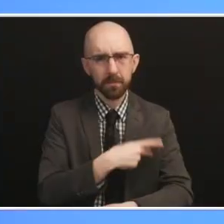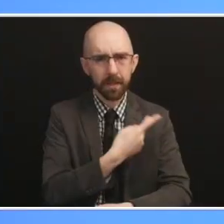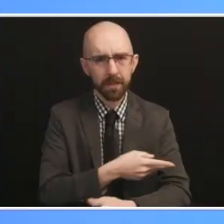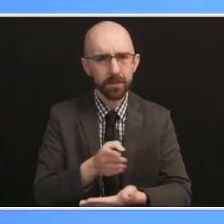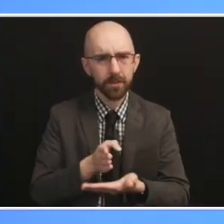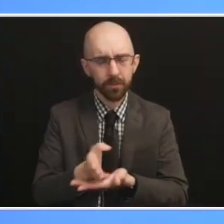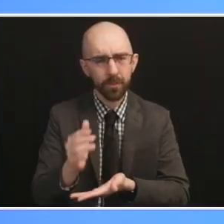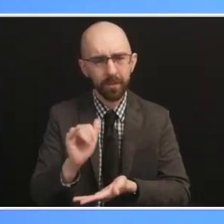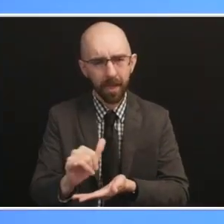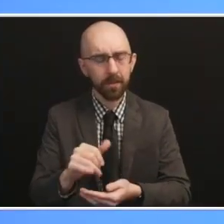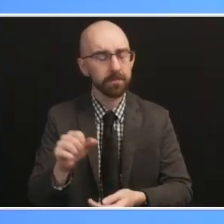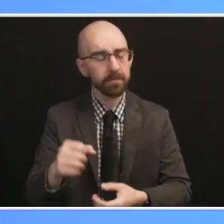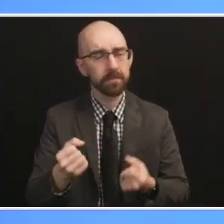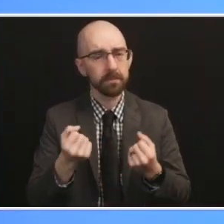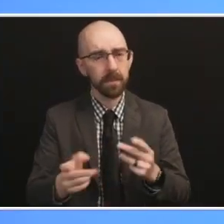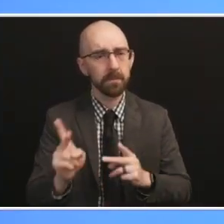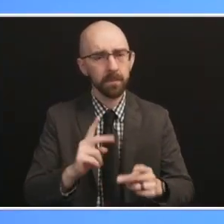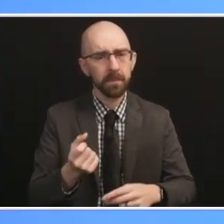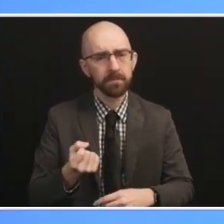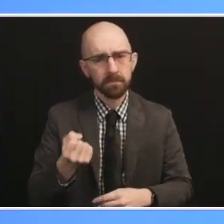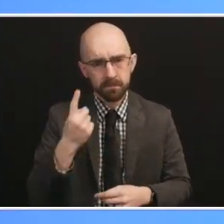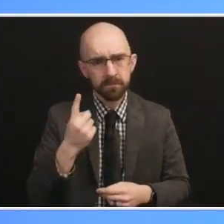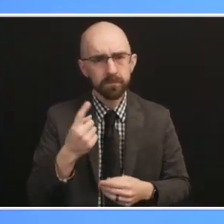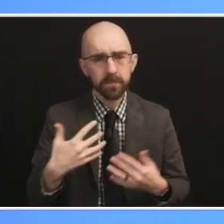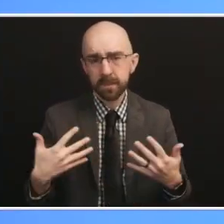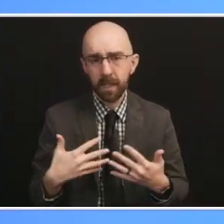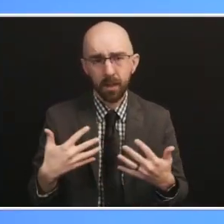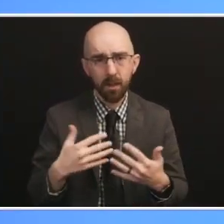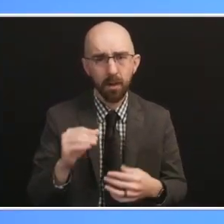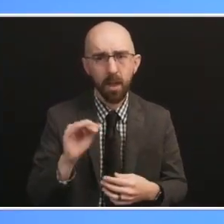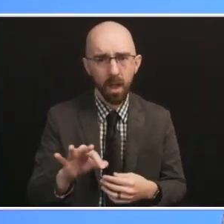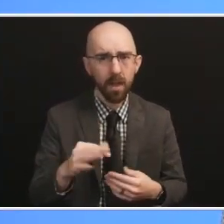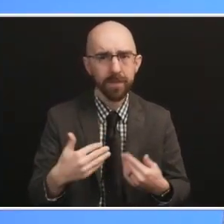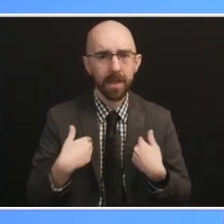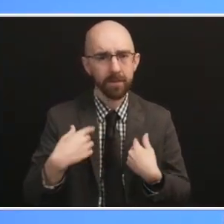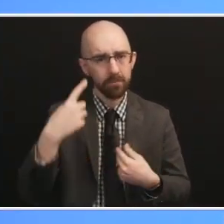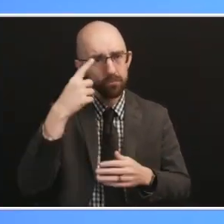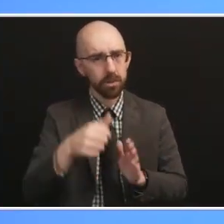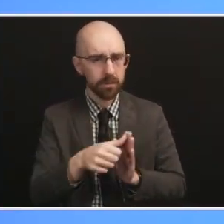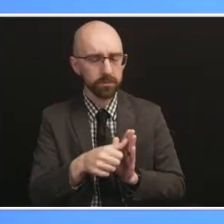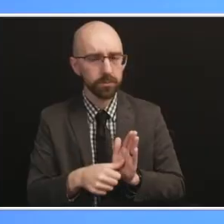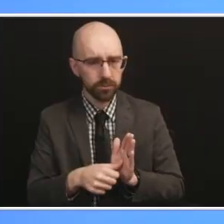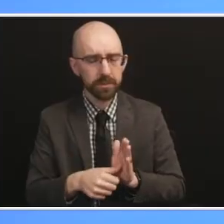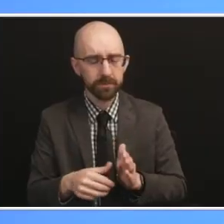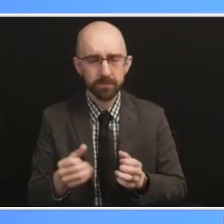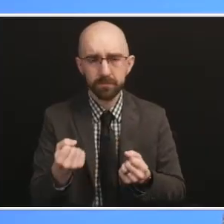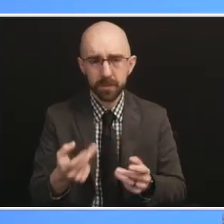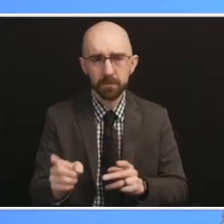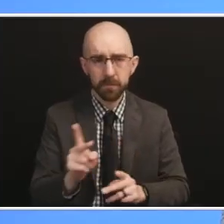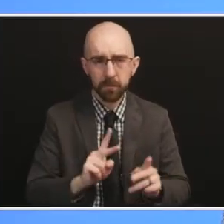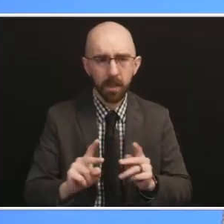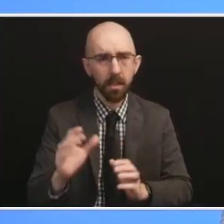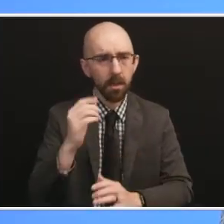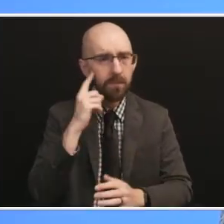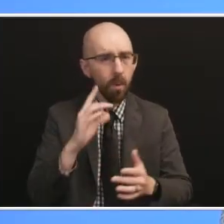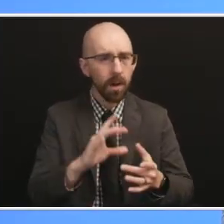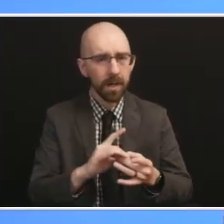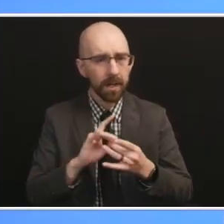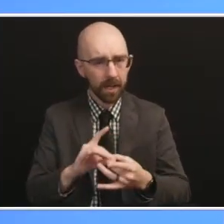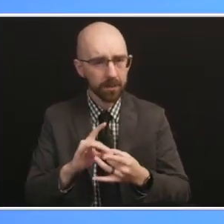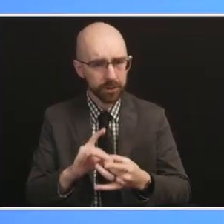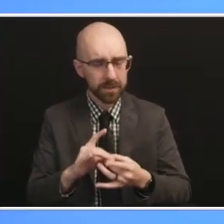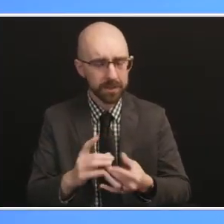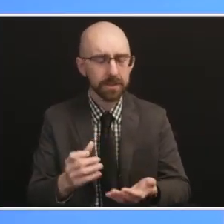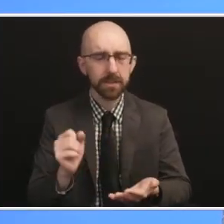people are understandably scared of having brain surgery. A lot of people are looking for connection. So a lot